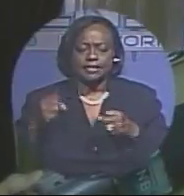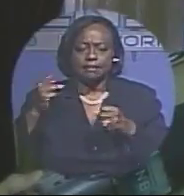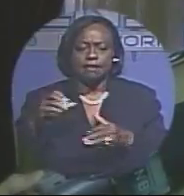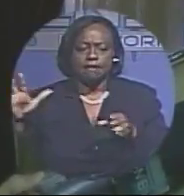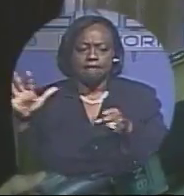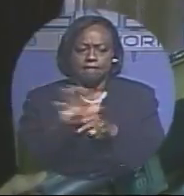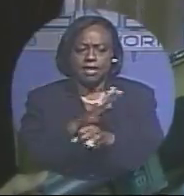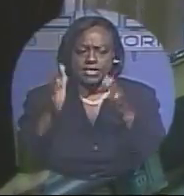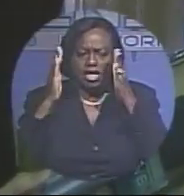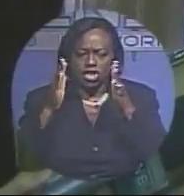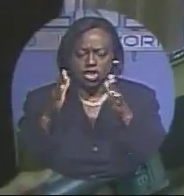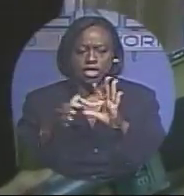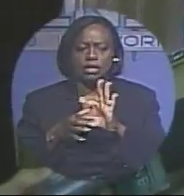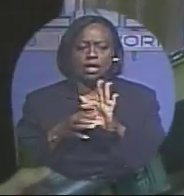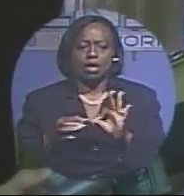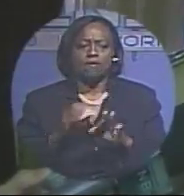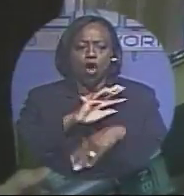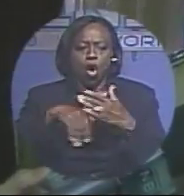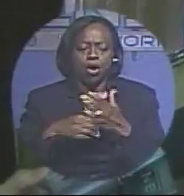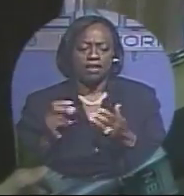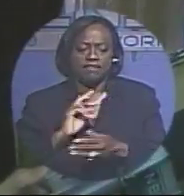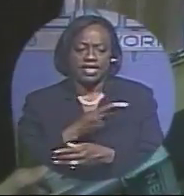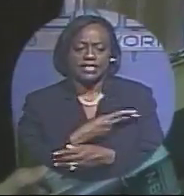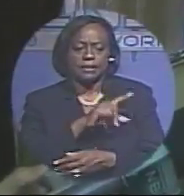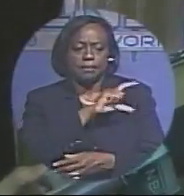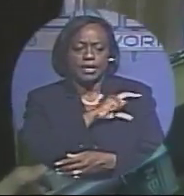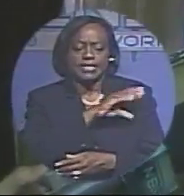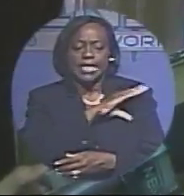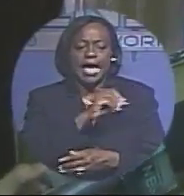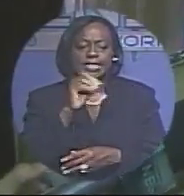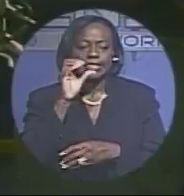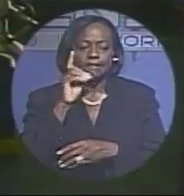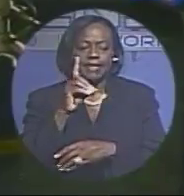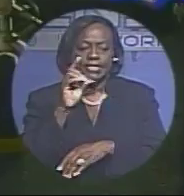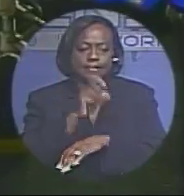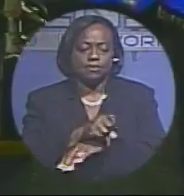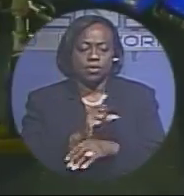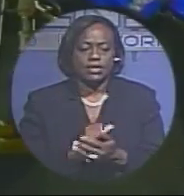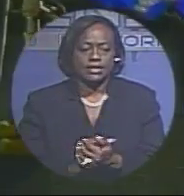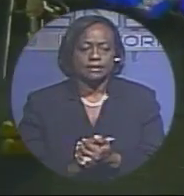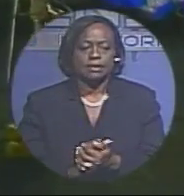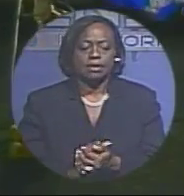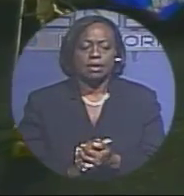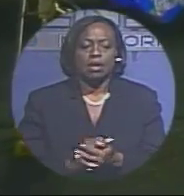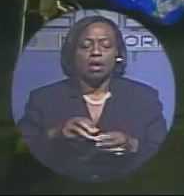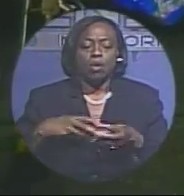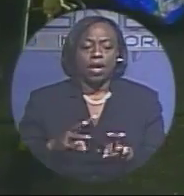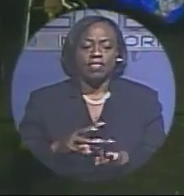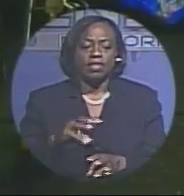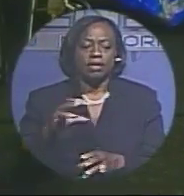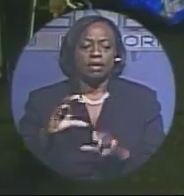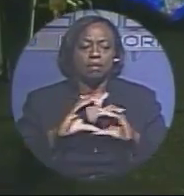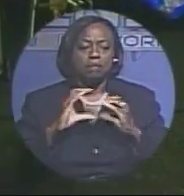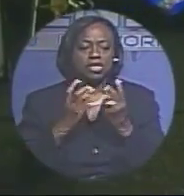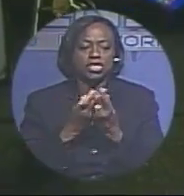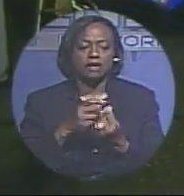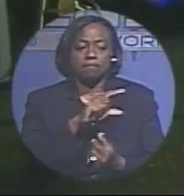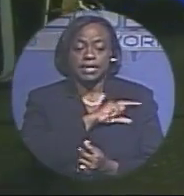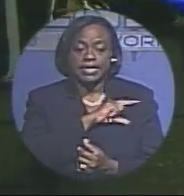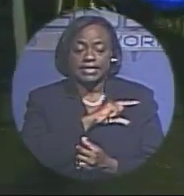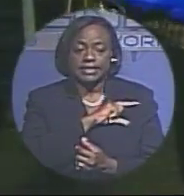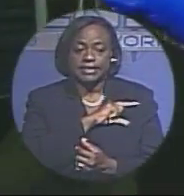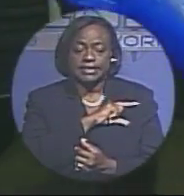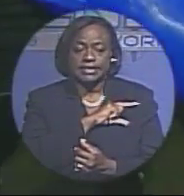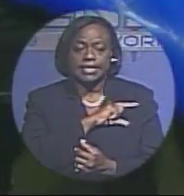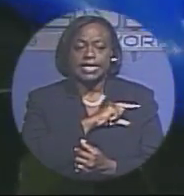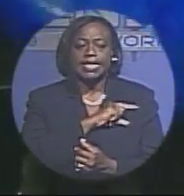and certainly the Office of the Attorney General. I can tell you that with the greatest measure of surety. While the Commissioner of Police did not want to prejudice the case or